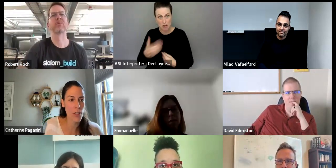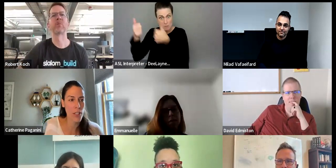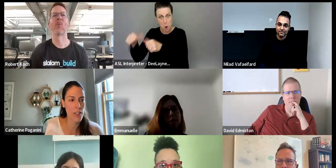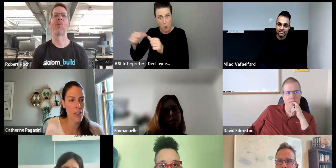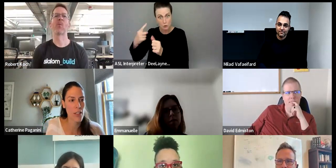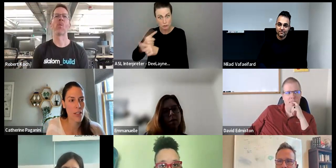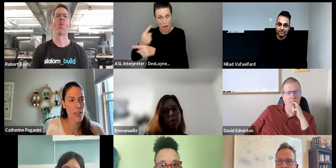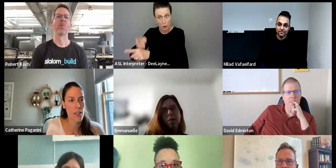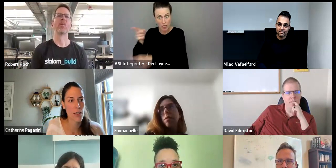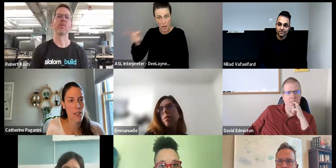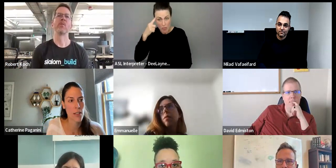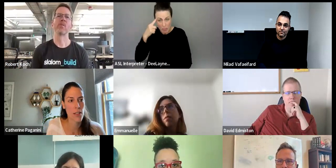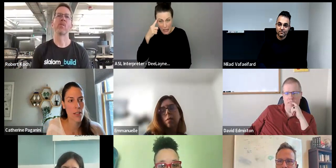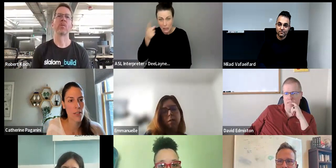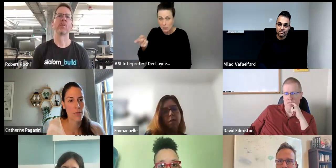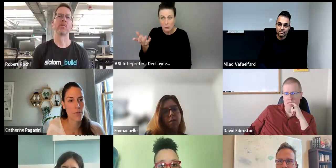that regularly?